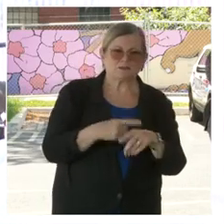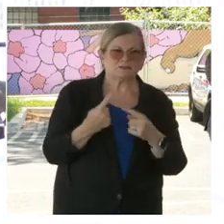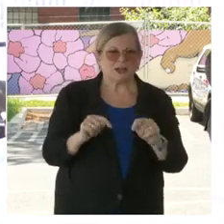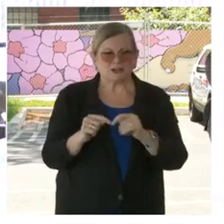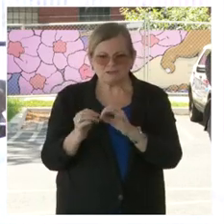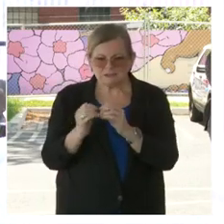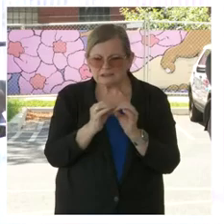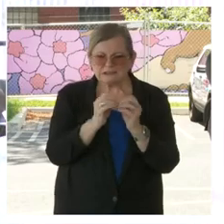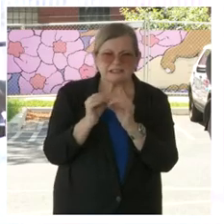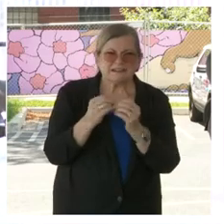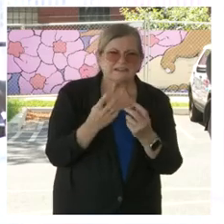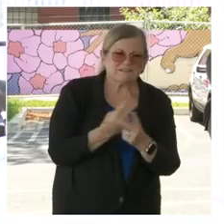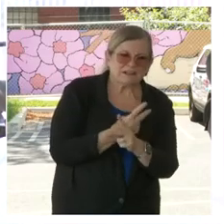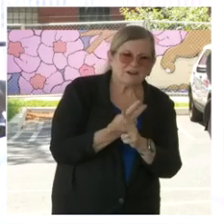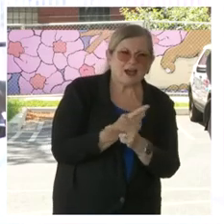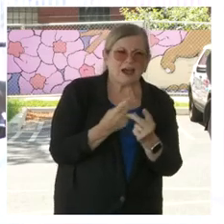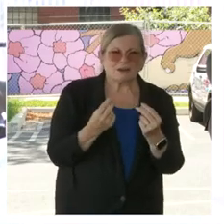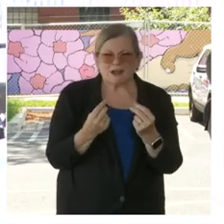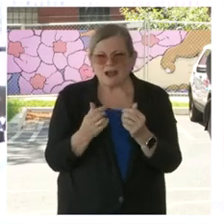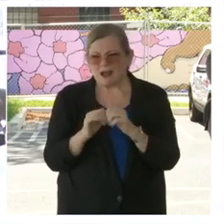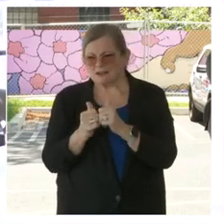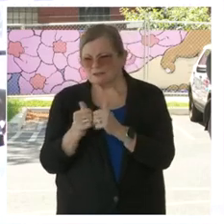applause.